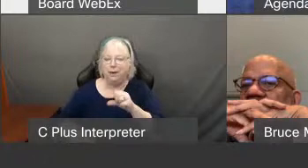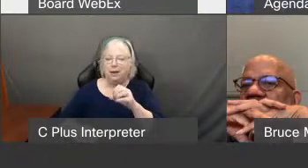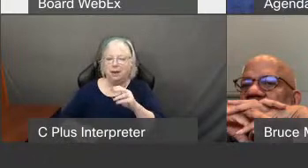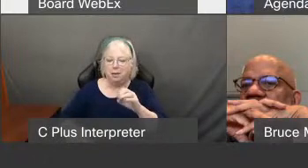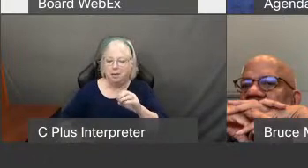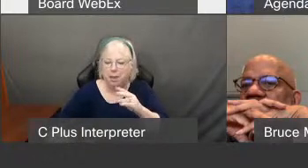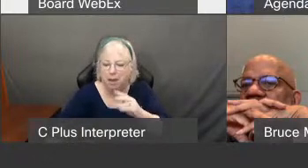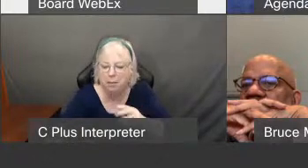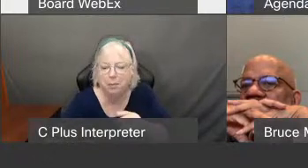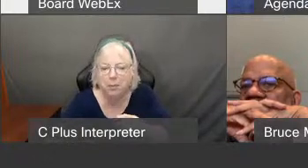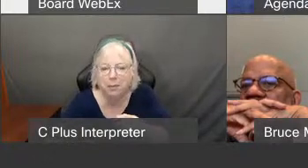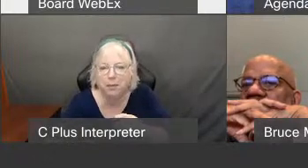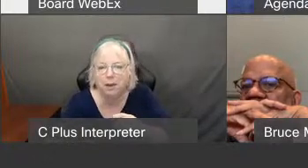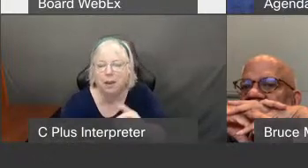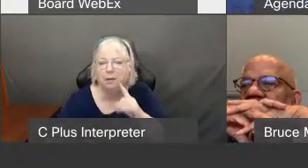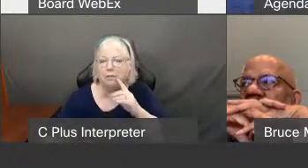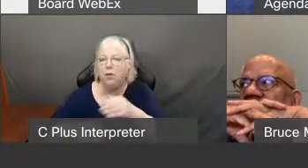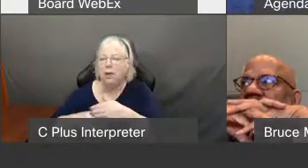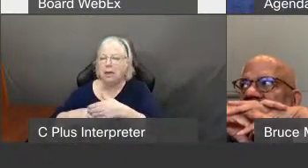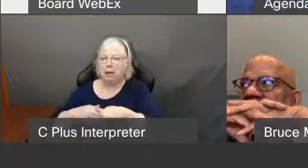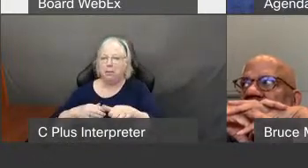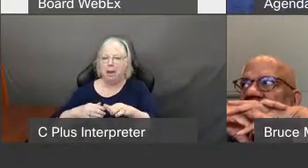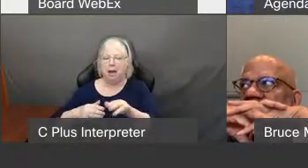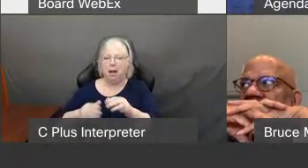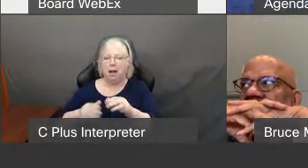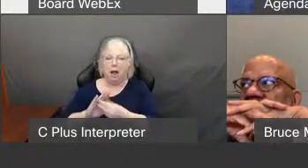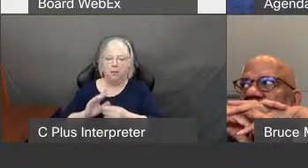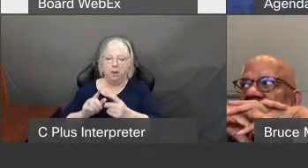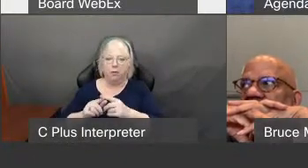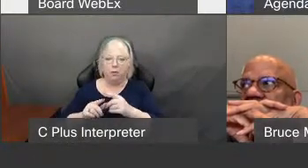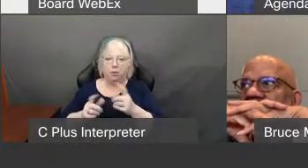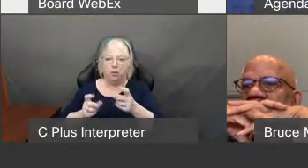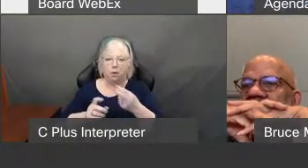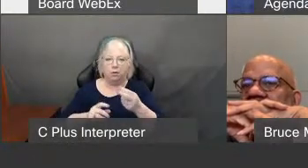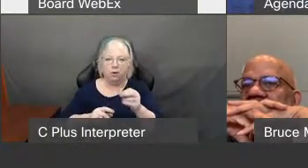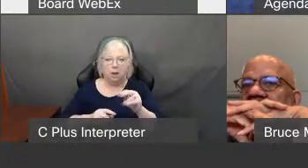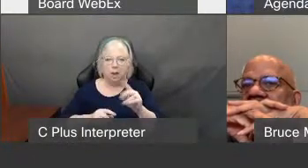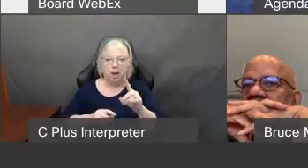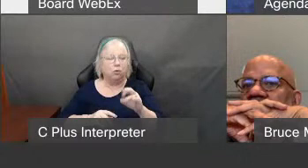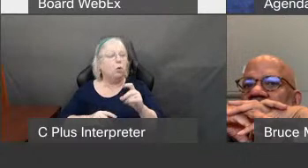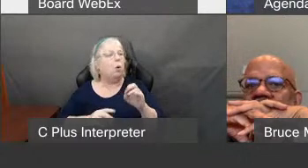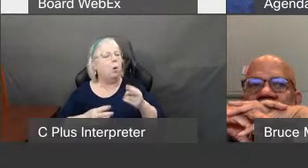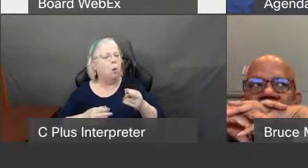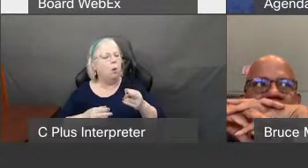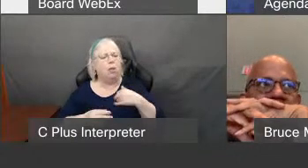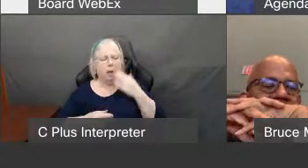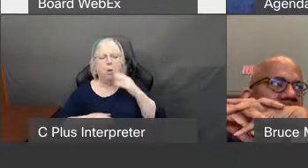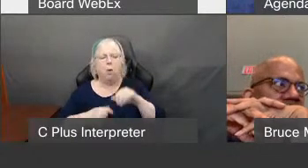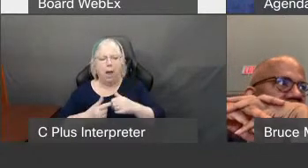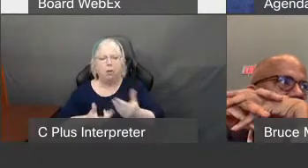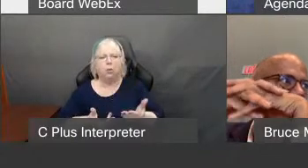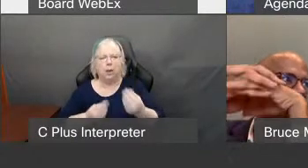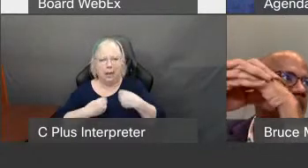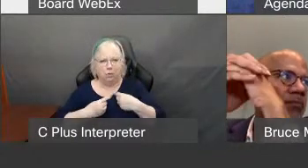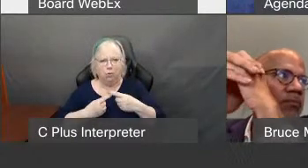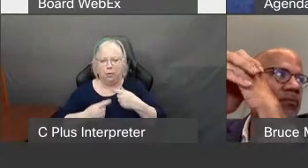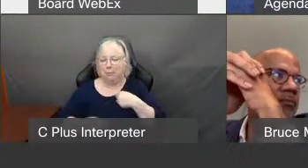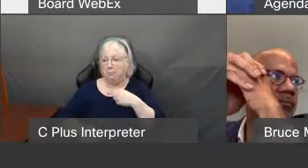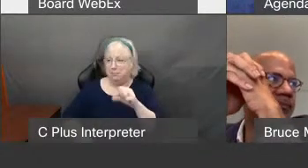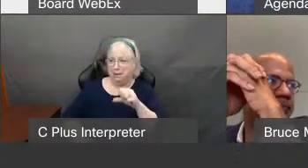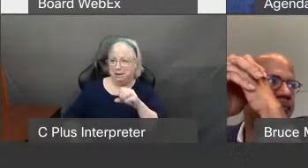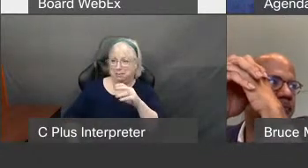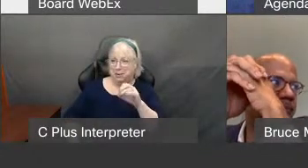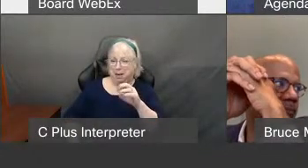Mr. Moore, if you can email that to Director Hendricks. Oh, they know how to get it to me. Yes, ma'am. Thank